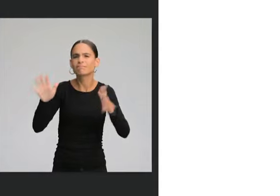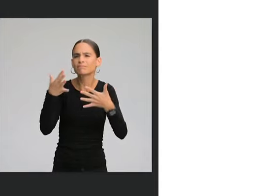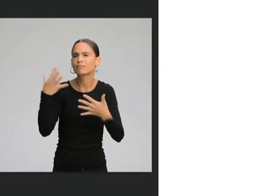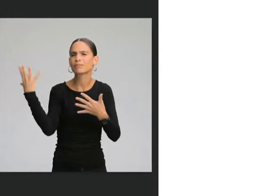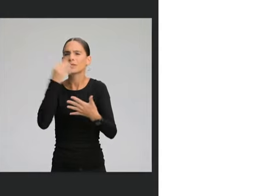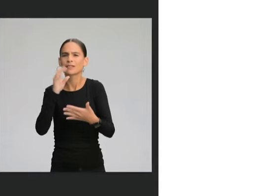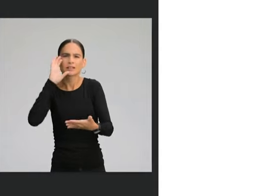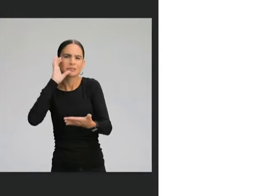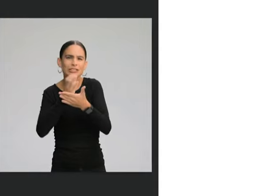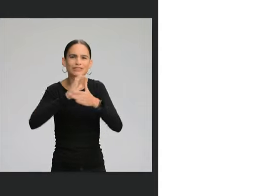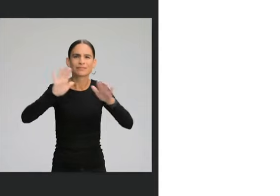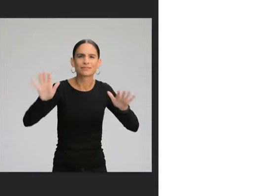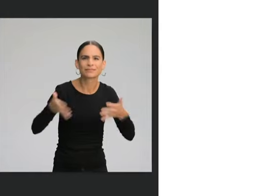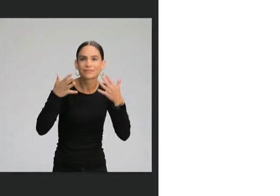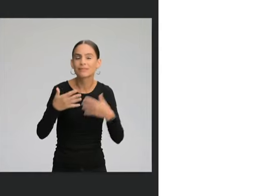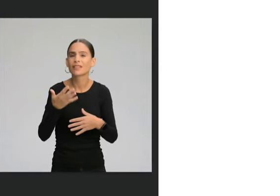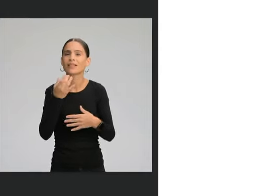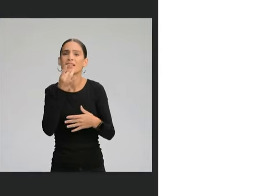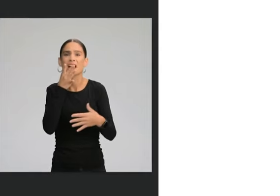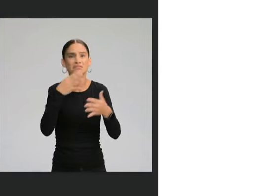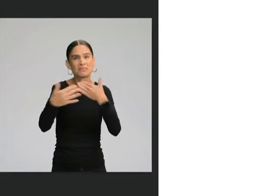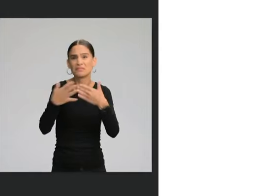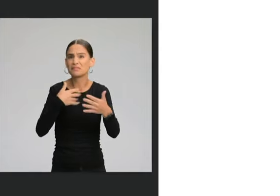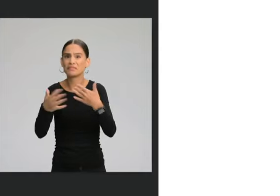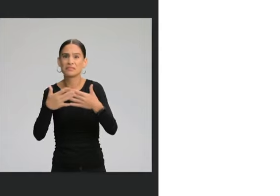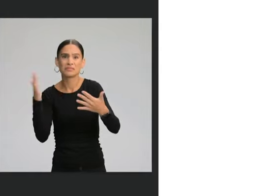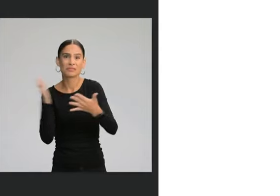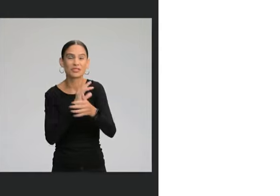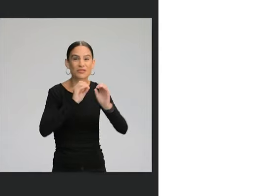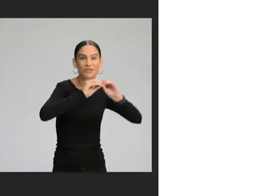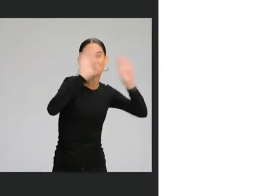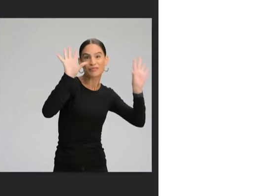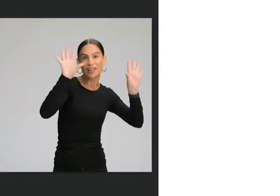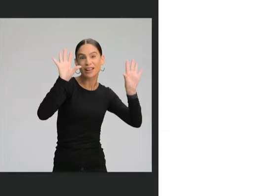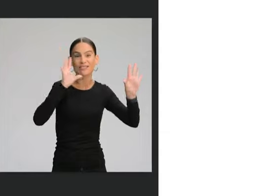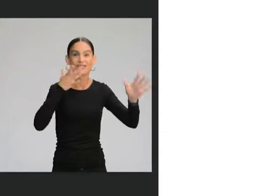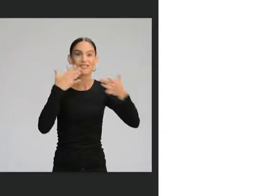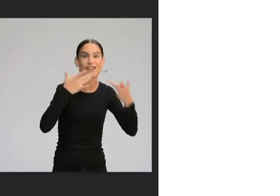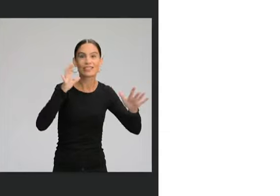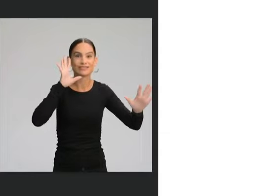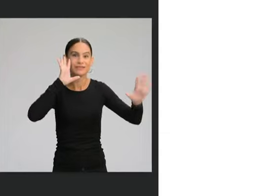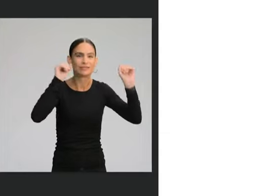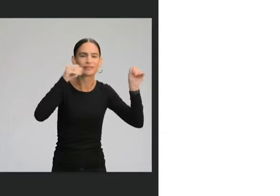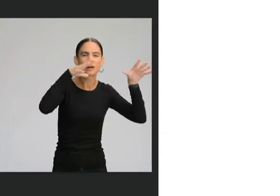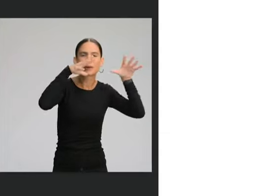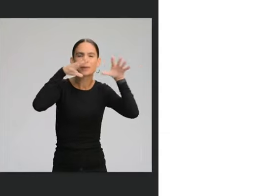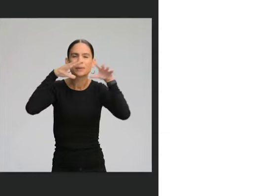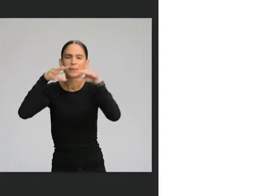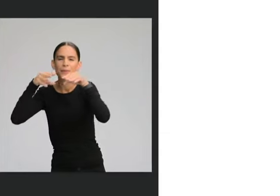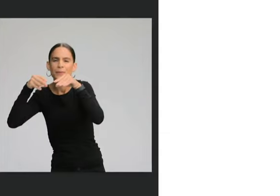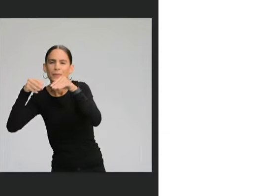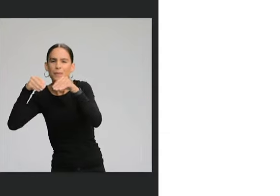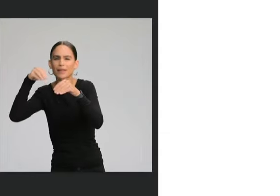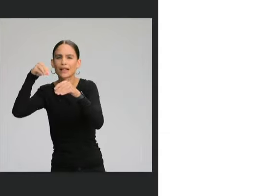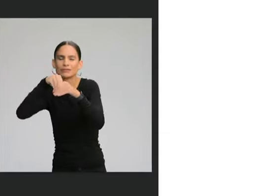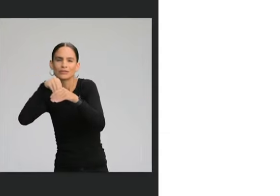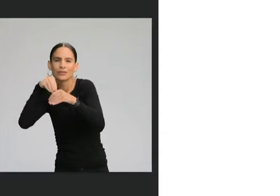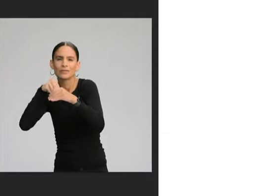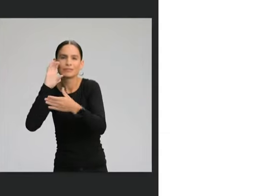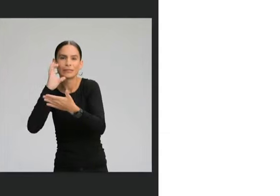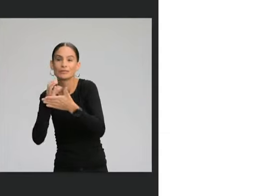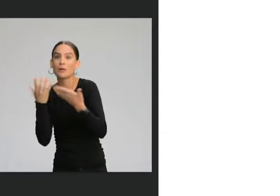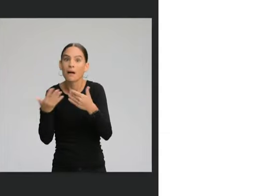entire range of light. From bright light, where colors come alive, to low light, like indoors, to nighttime